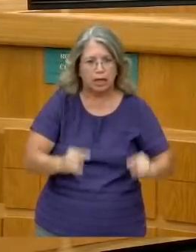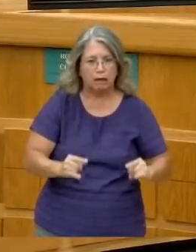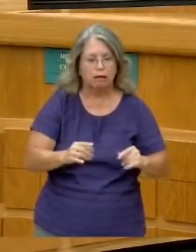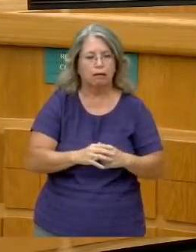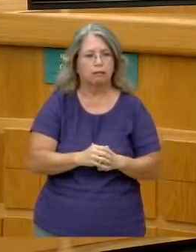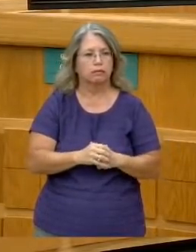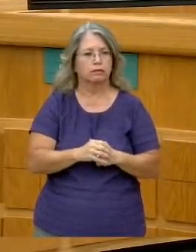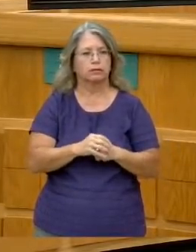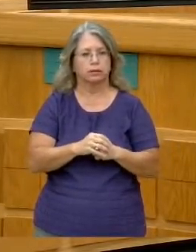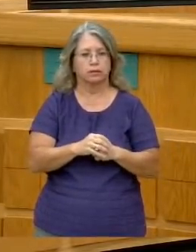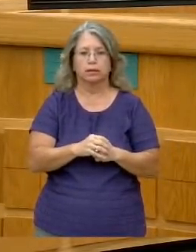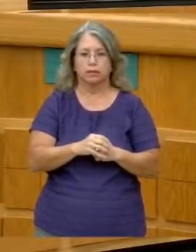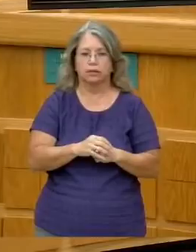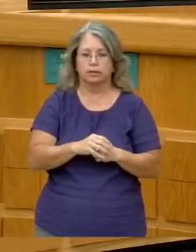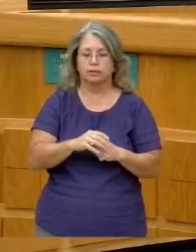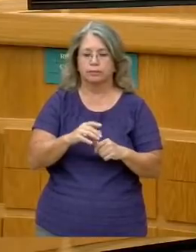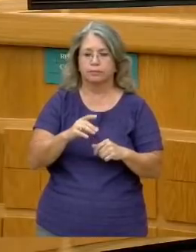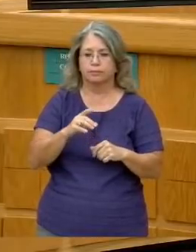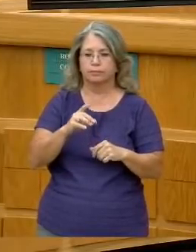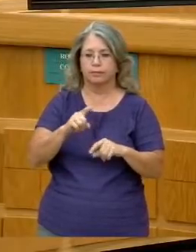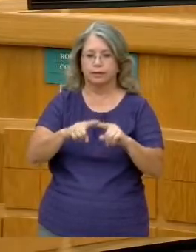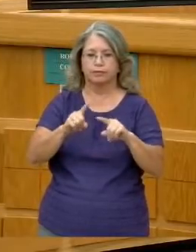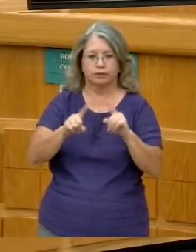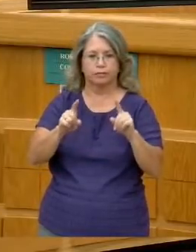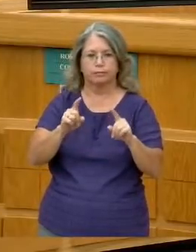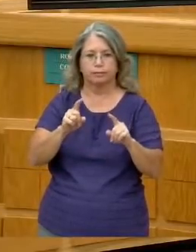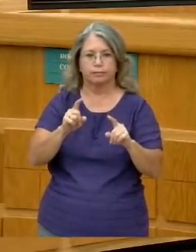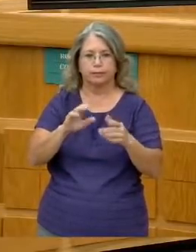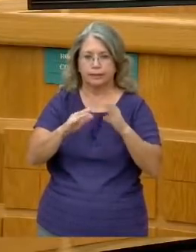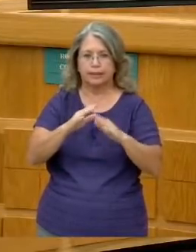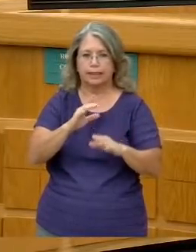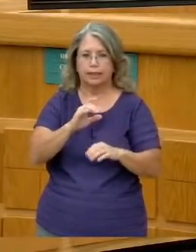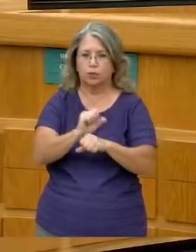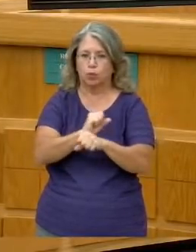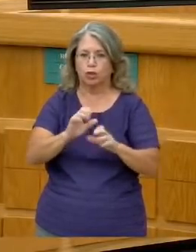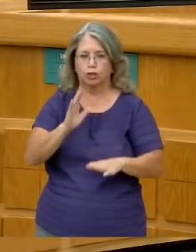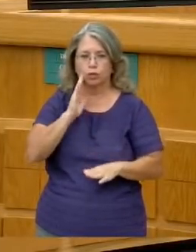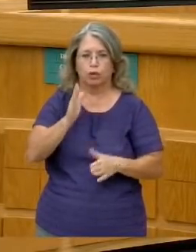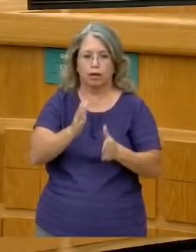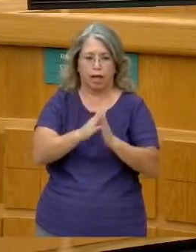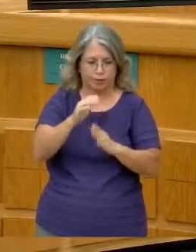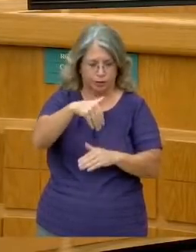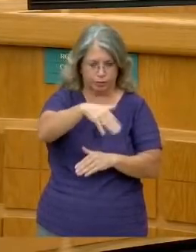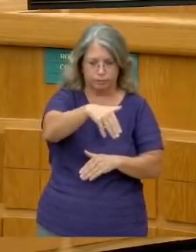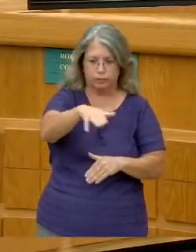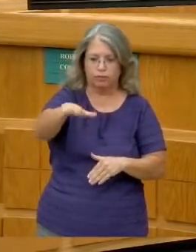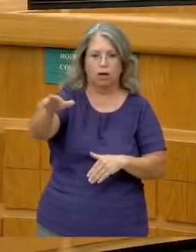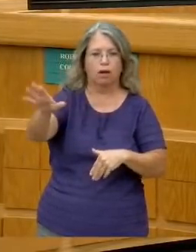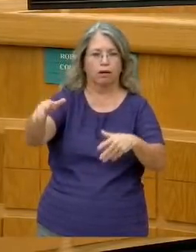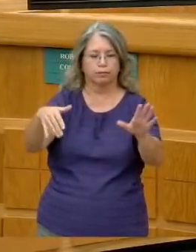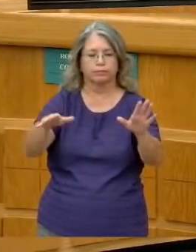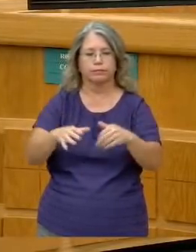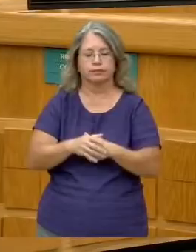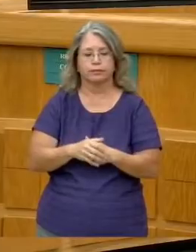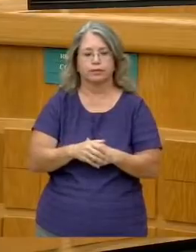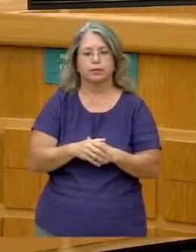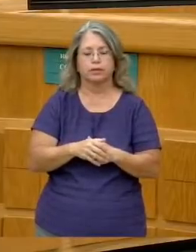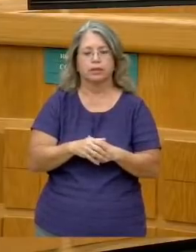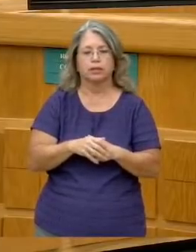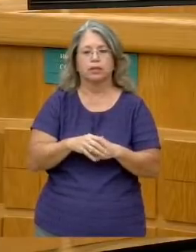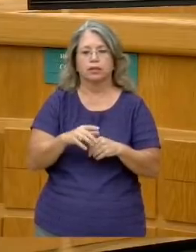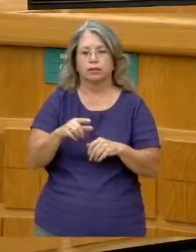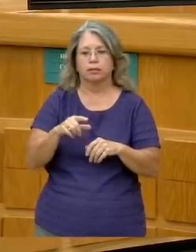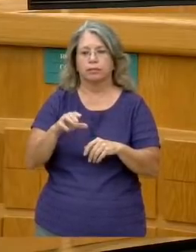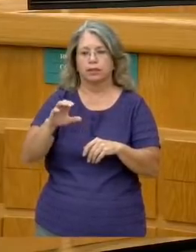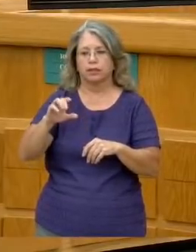along by several different types of city employees over this period of time. You can take all of these to the Gulf Beach, though, right?